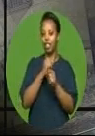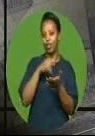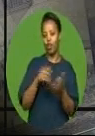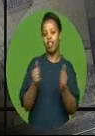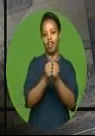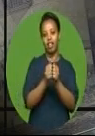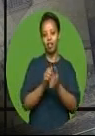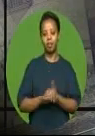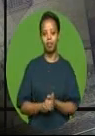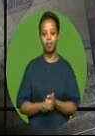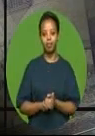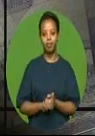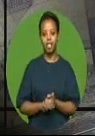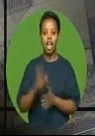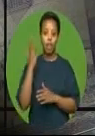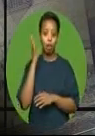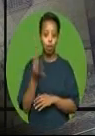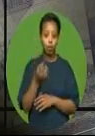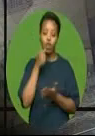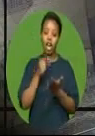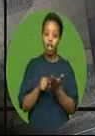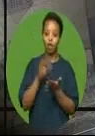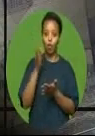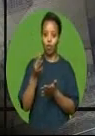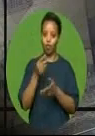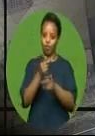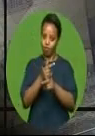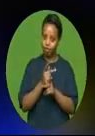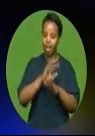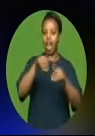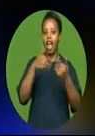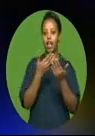together. Types of letter of credit include